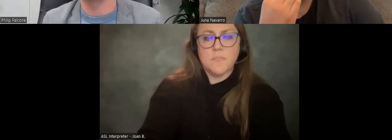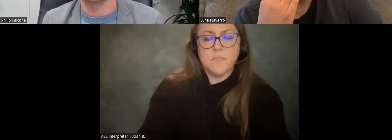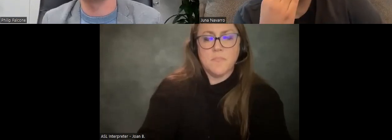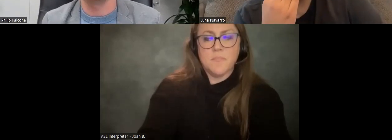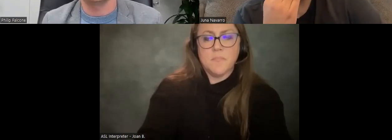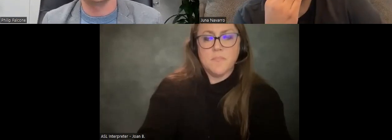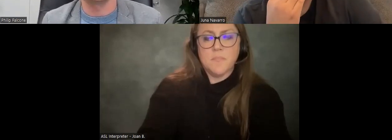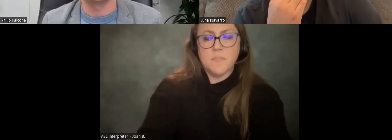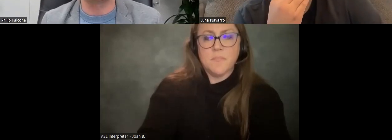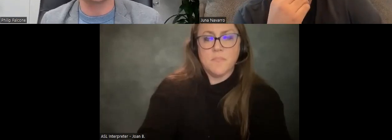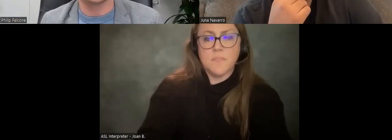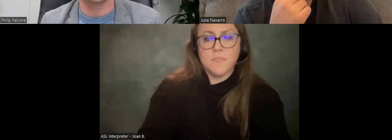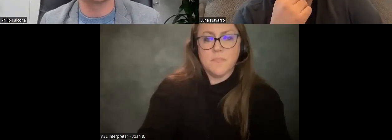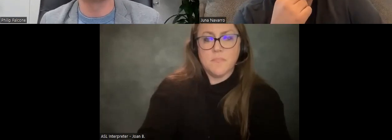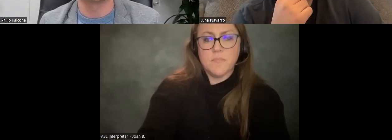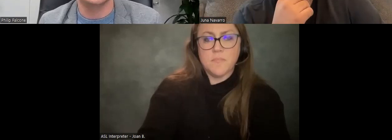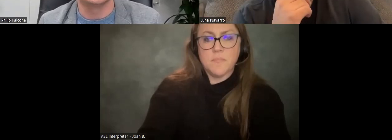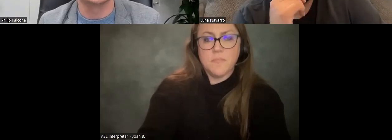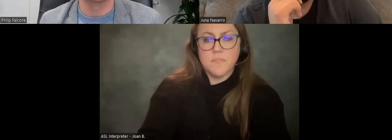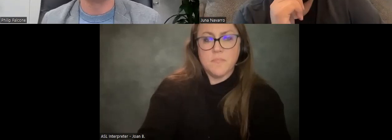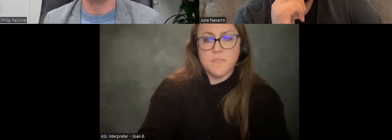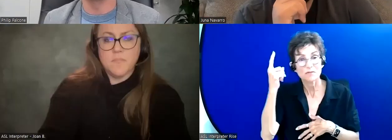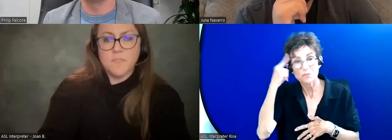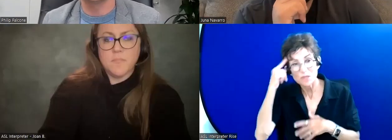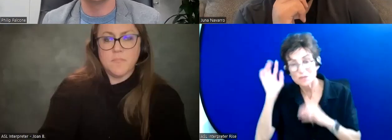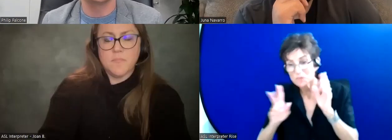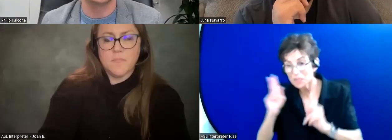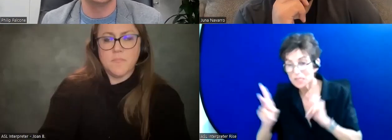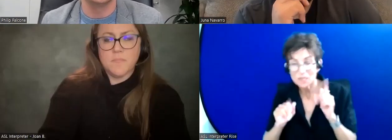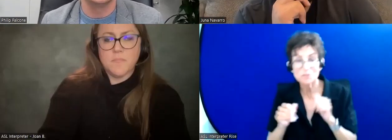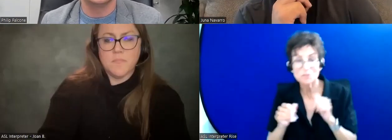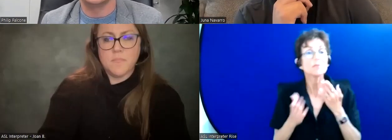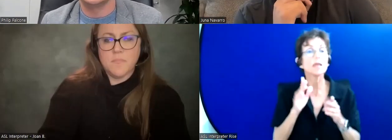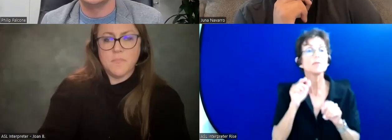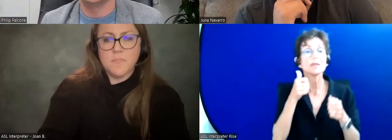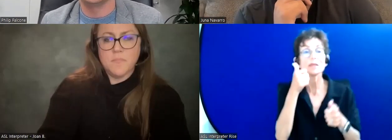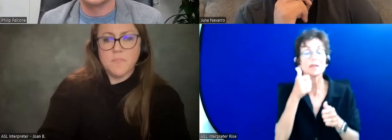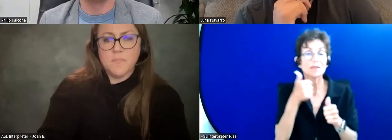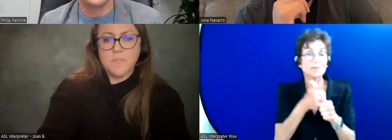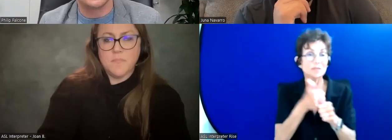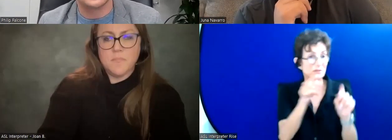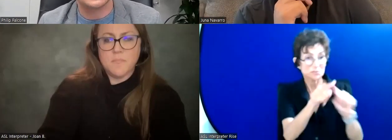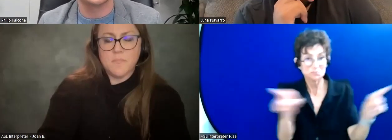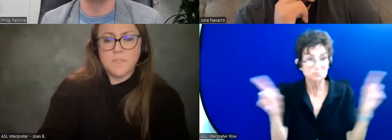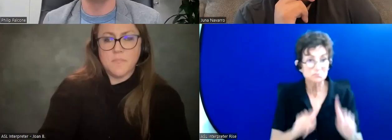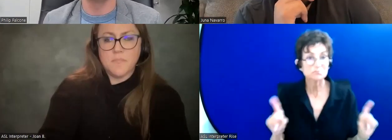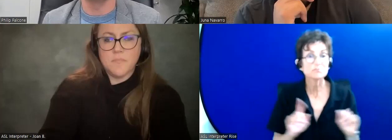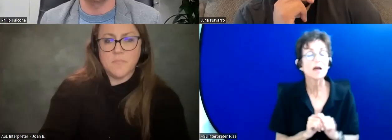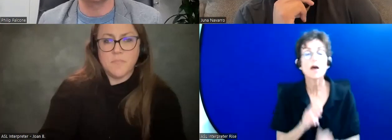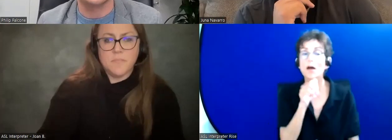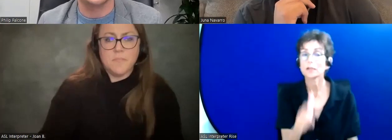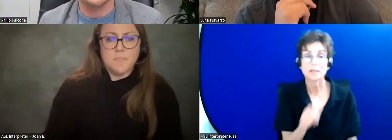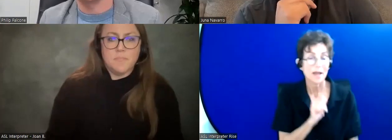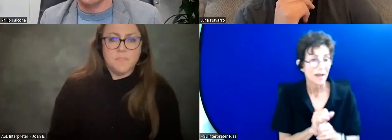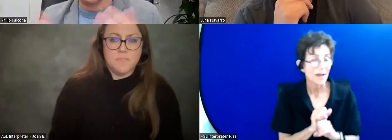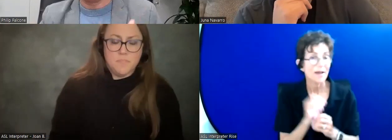organizations that are maybe not artists themselves, but are looking to employ artists to